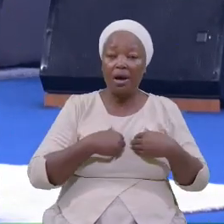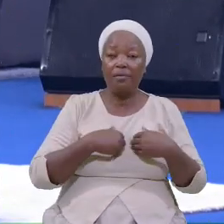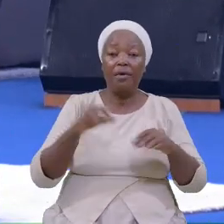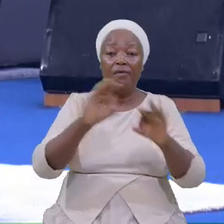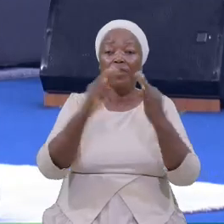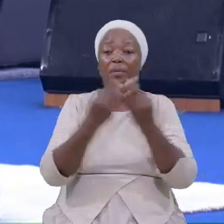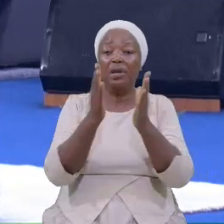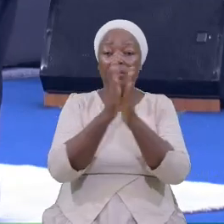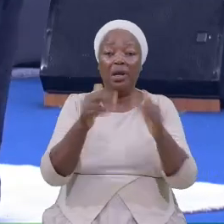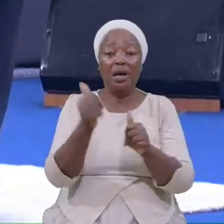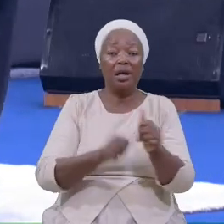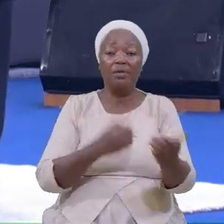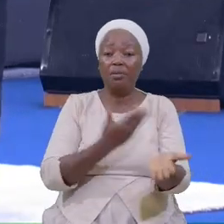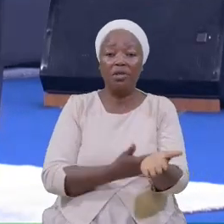morning.